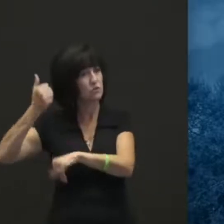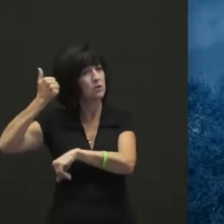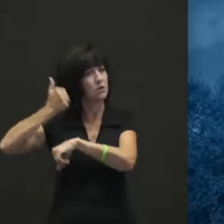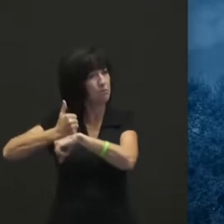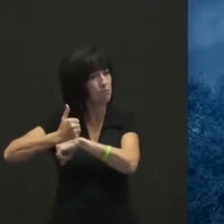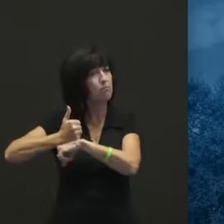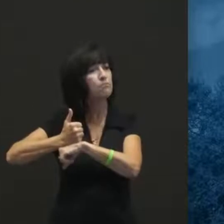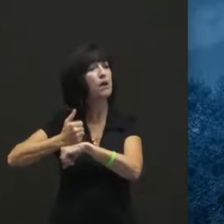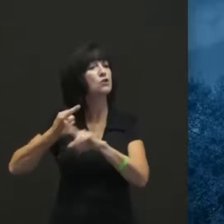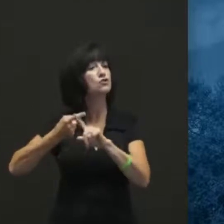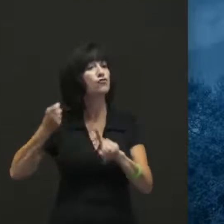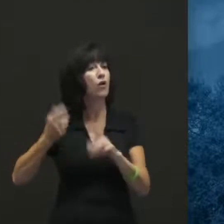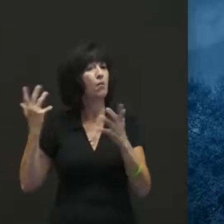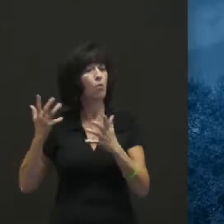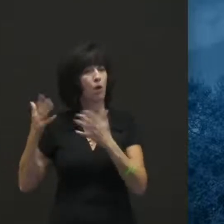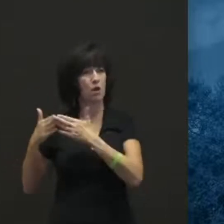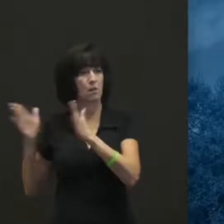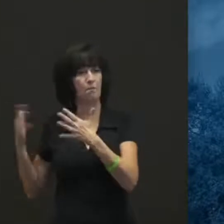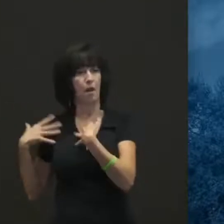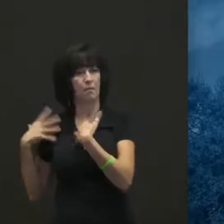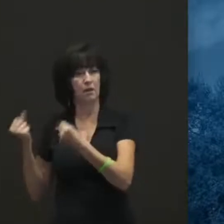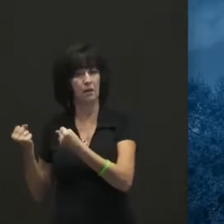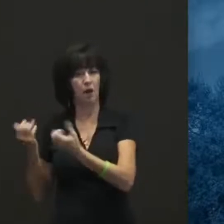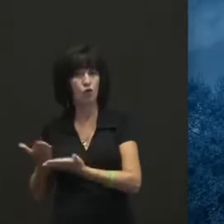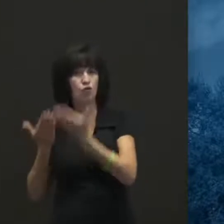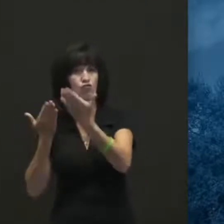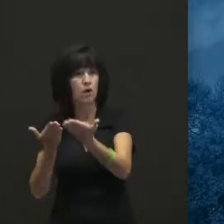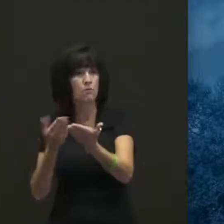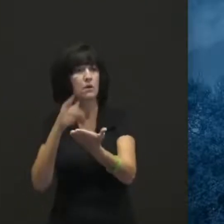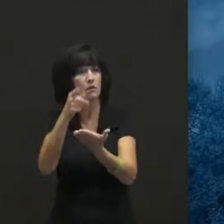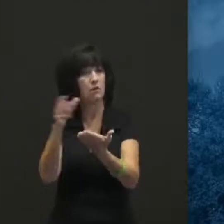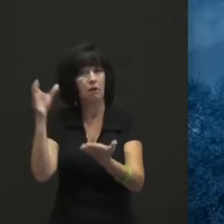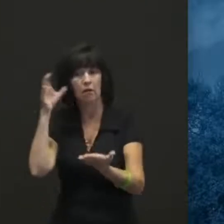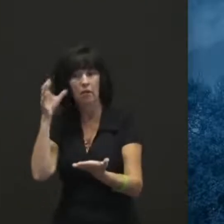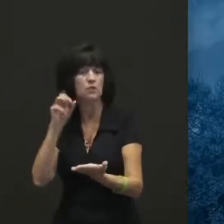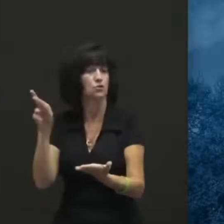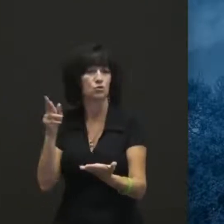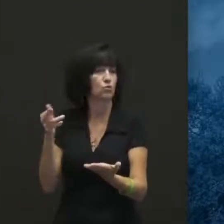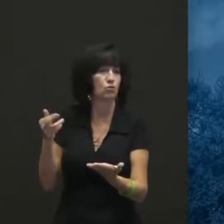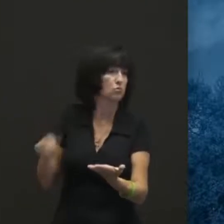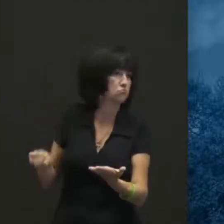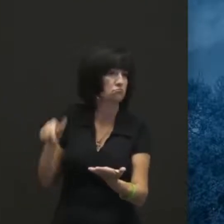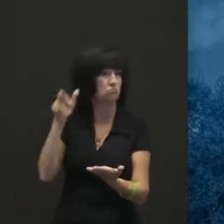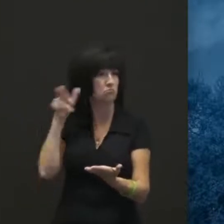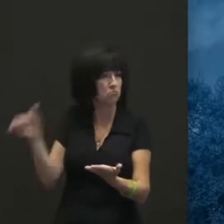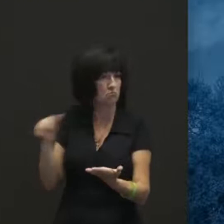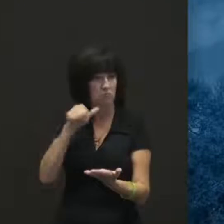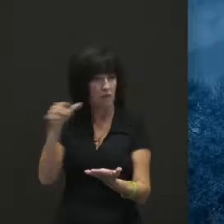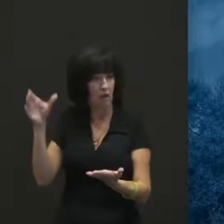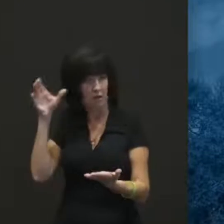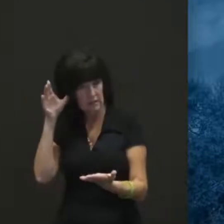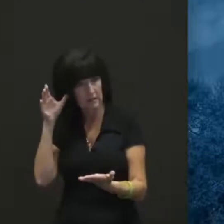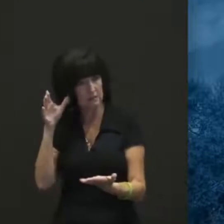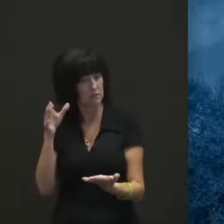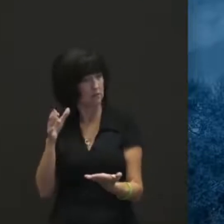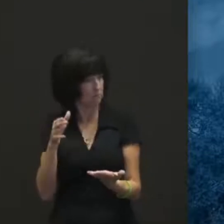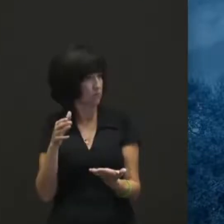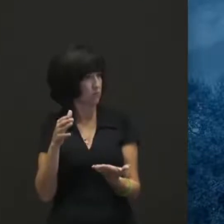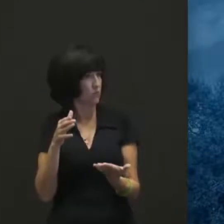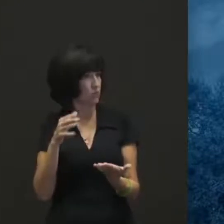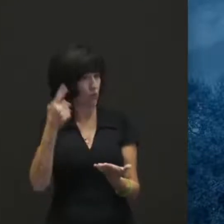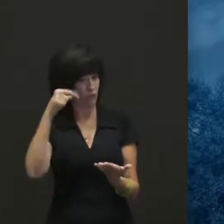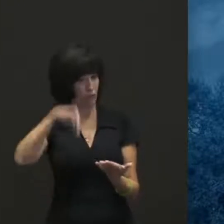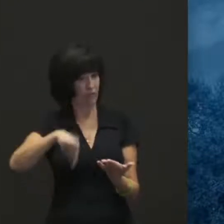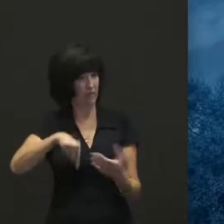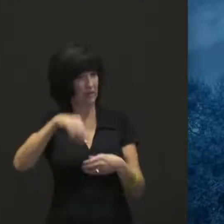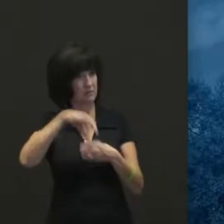from public health. But it just makes sense. The reason that we have just for this election